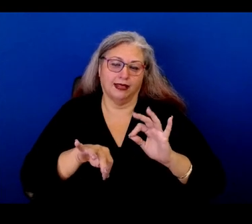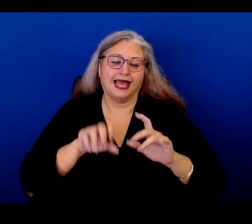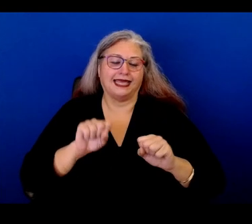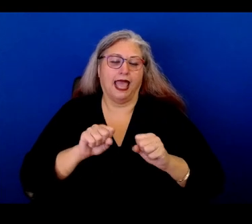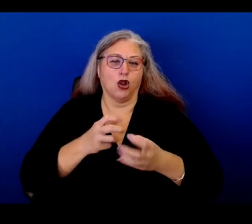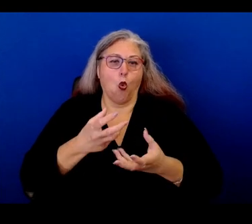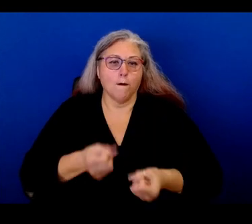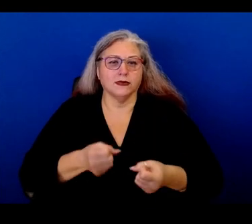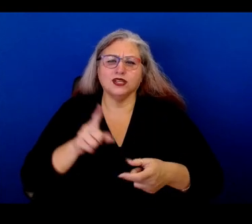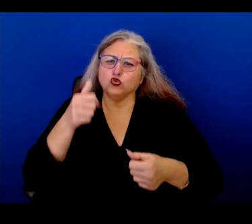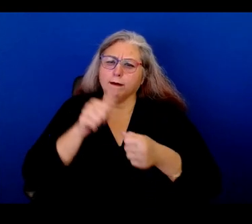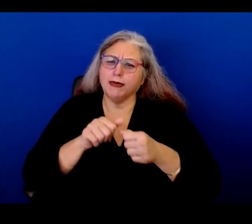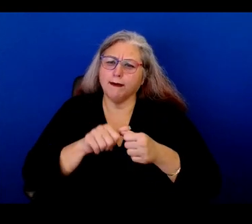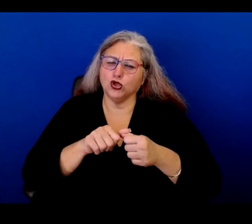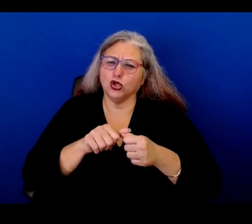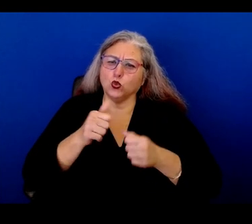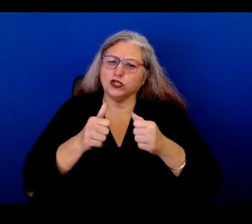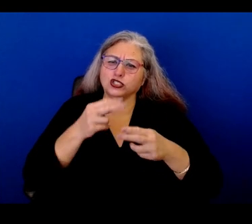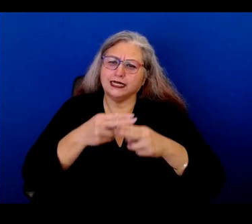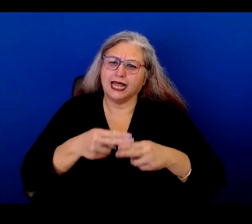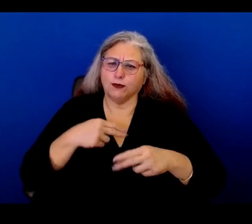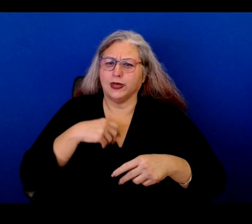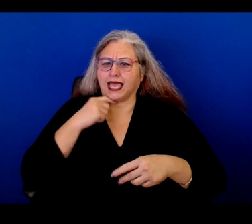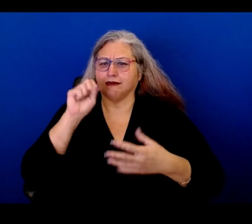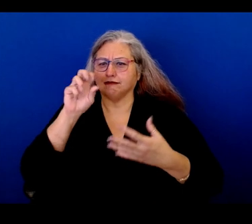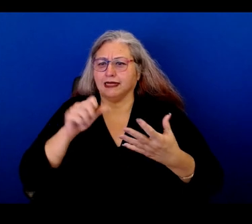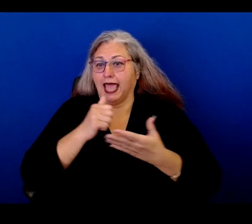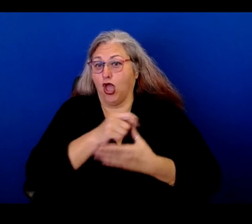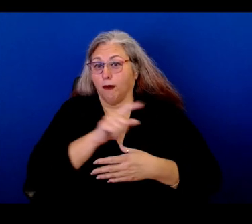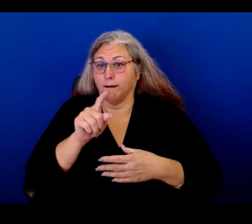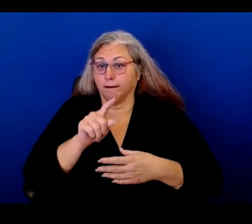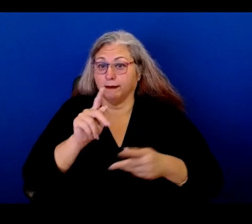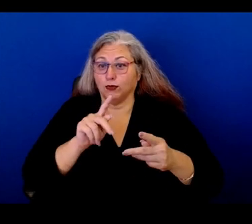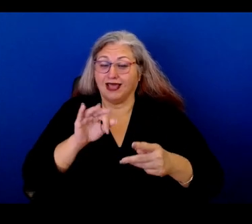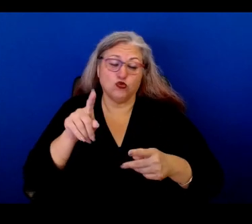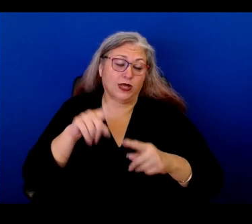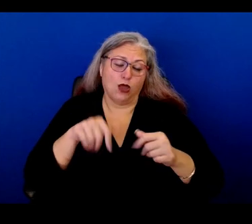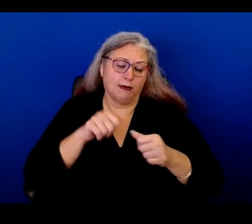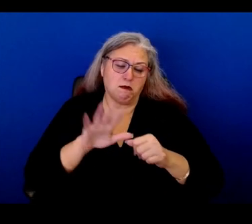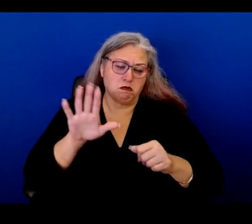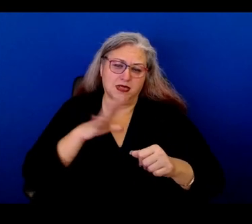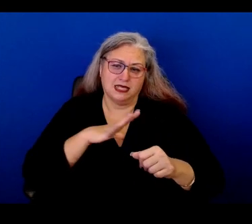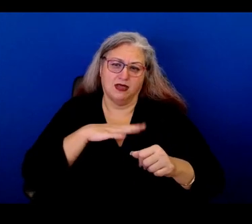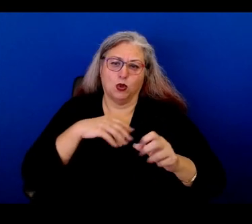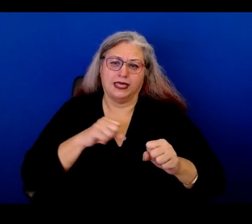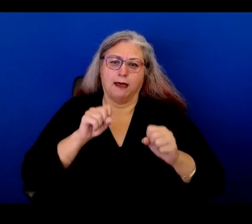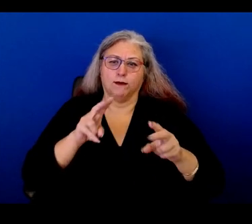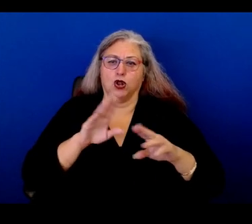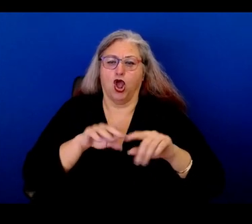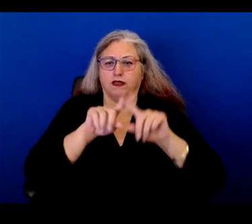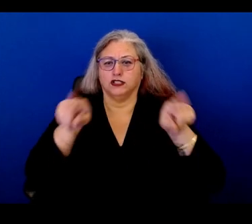Absorbent. Do you remember which ones they are? We can help people out. And if you don't remember, we can put it on